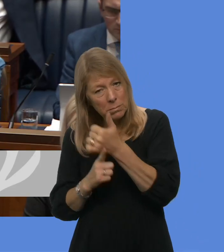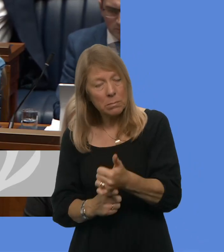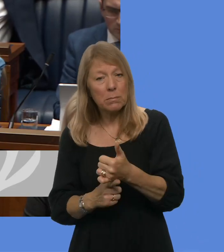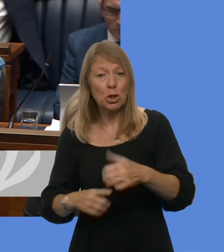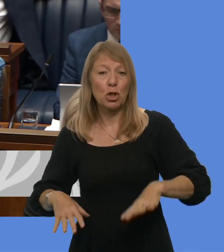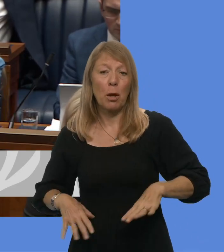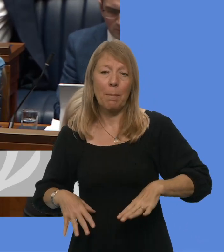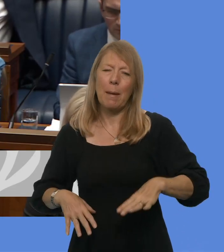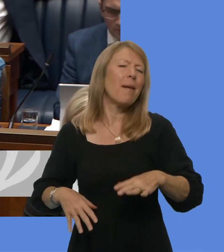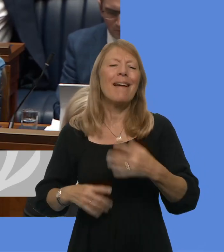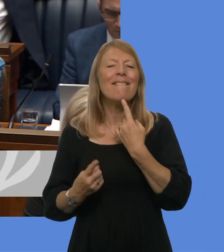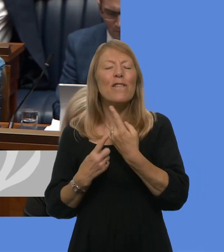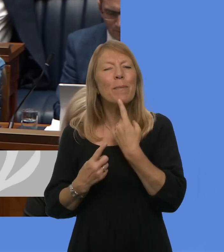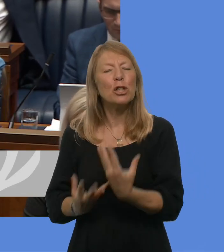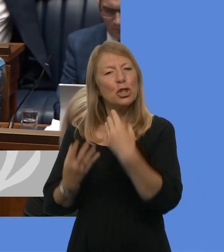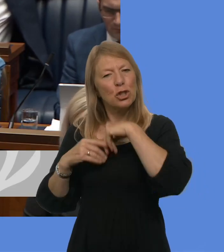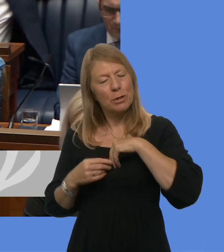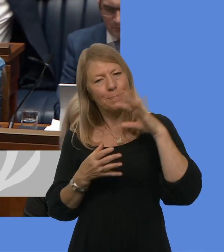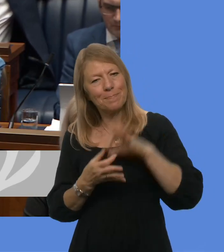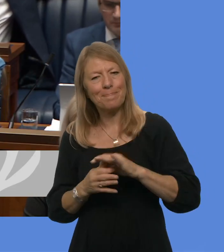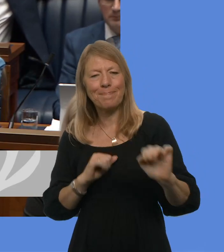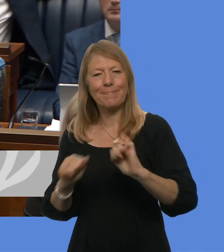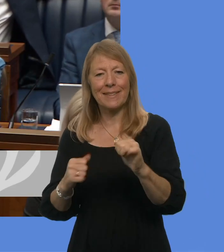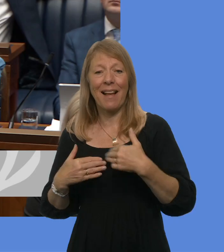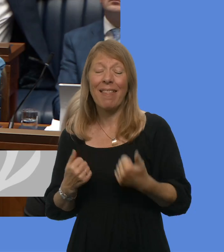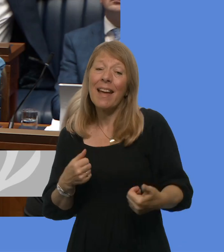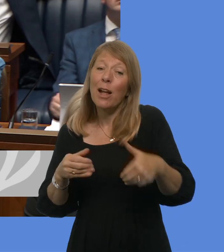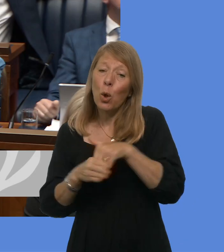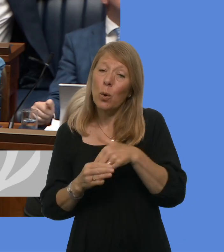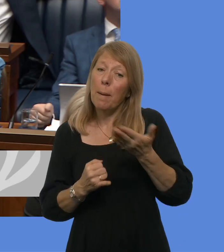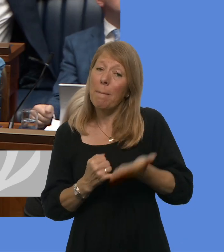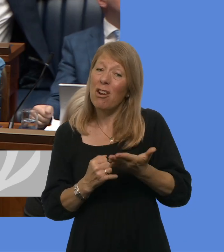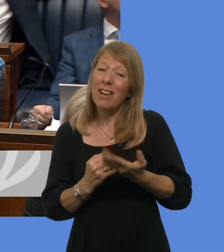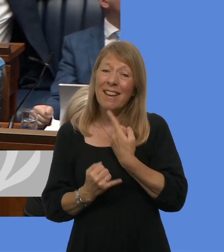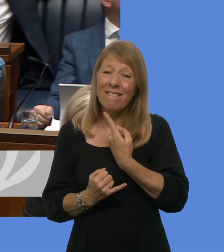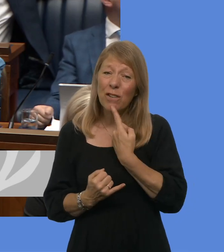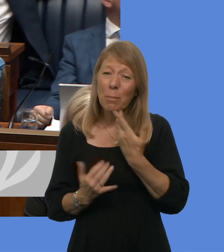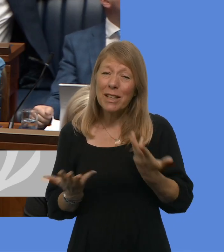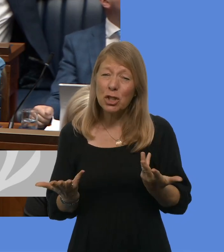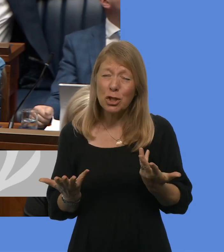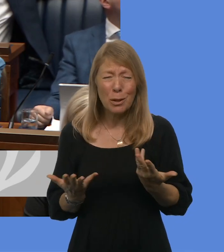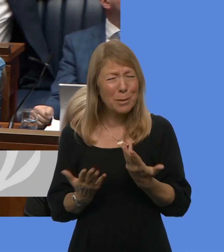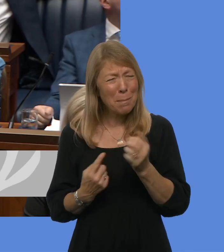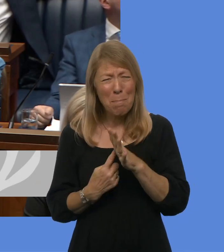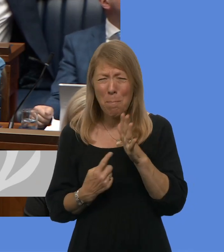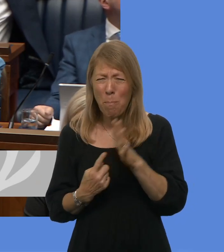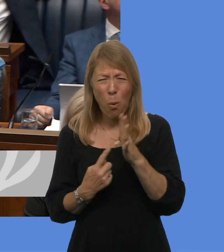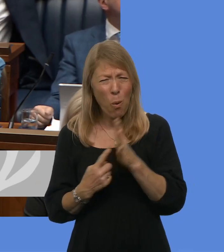people's health literacy, including the understanding of menstrual conditions in a sensitive and age-appropriate